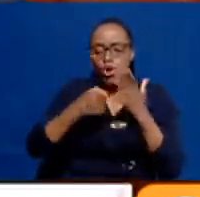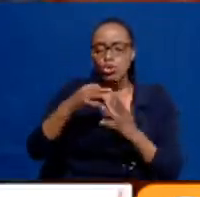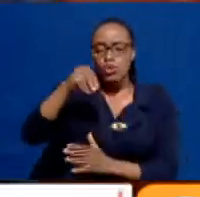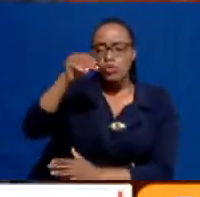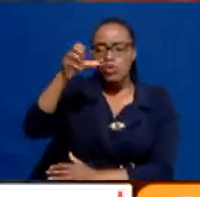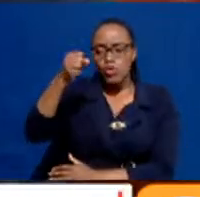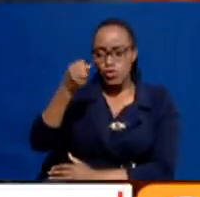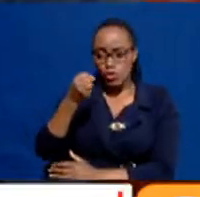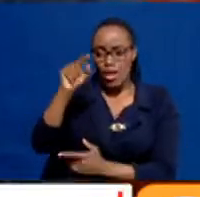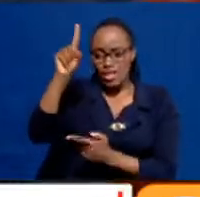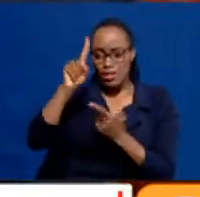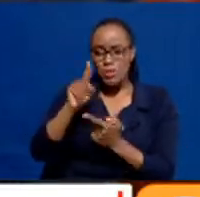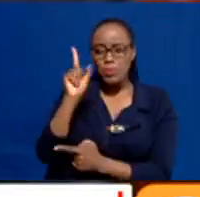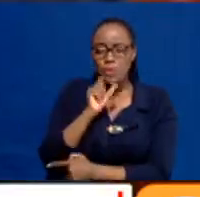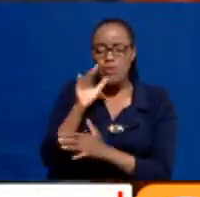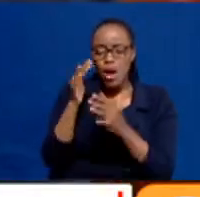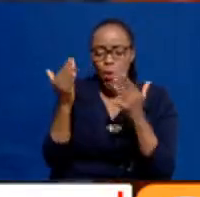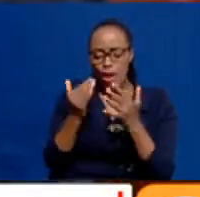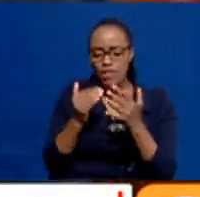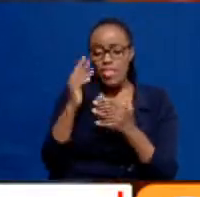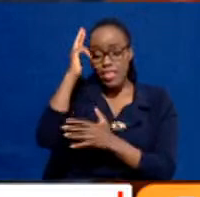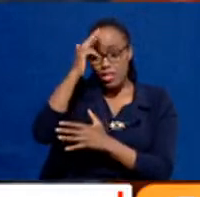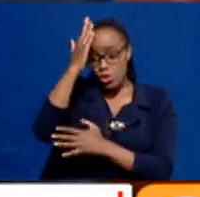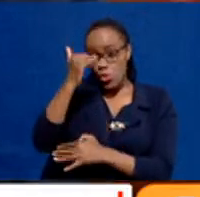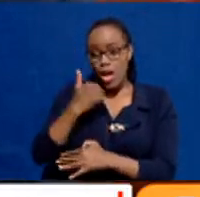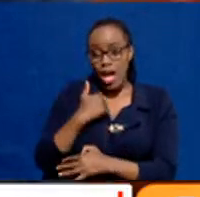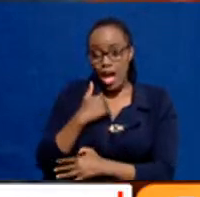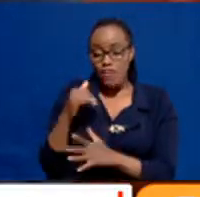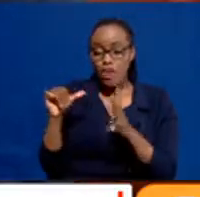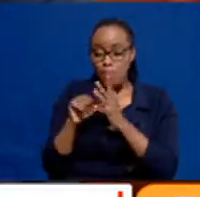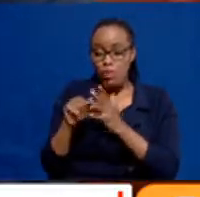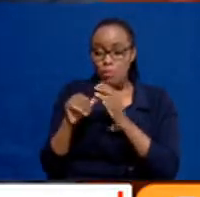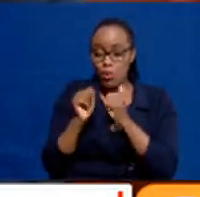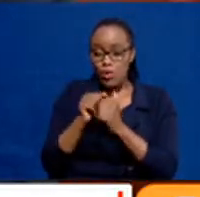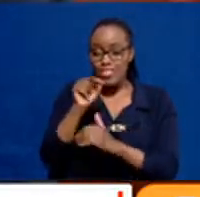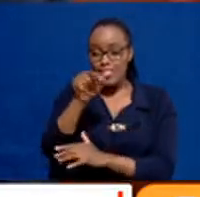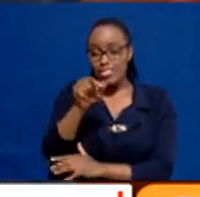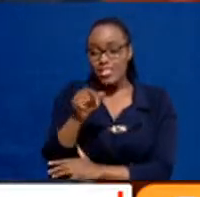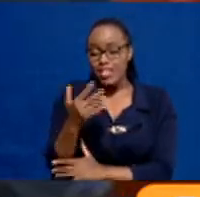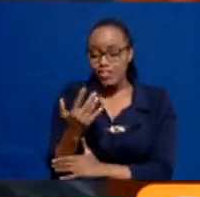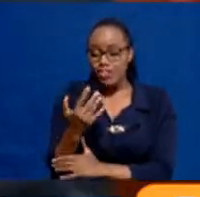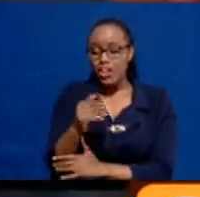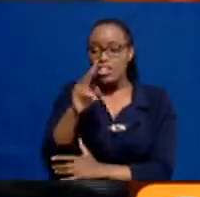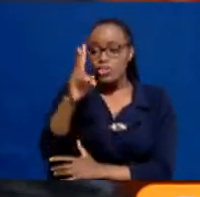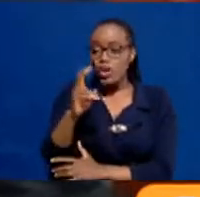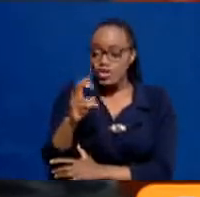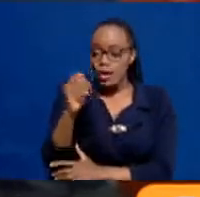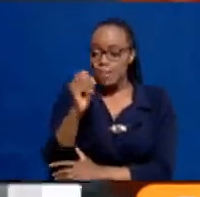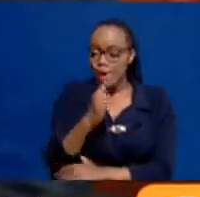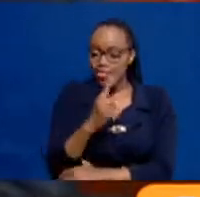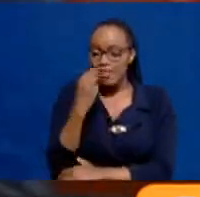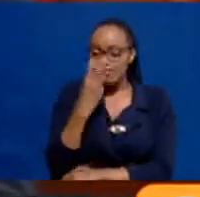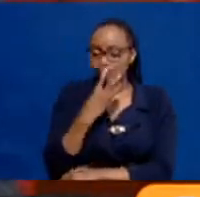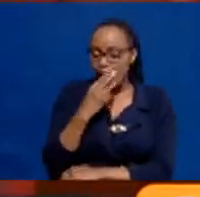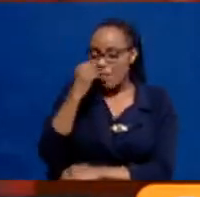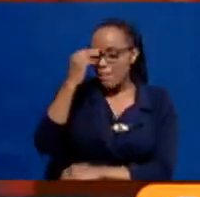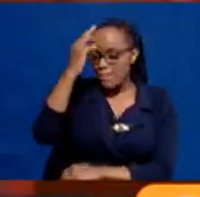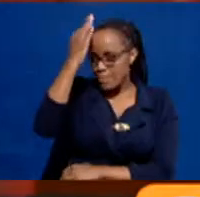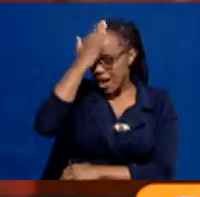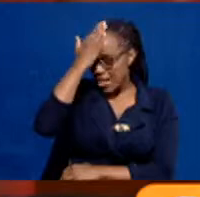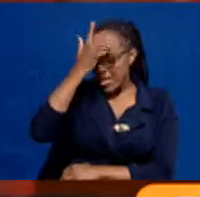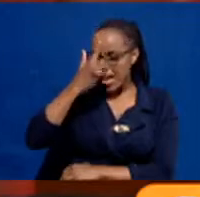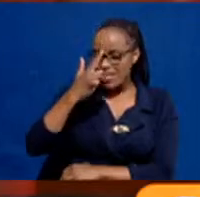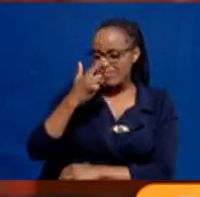being brought down? Mr. Speaker, maybe that's why we have a date with Destiny on 20th next week on Monday, because we are